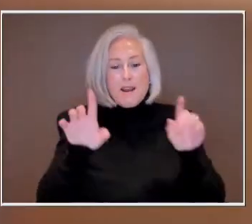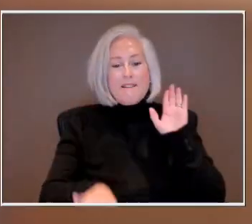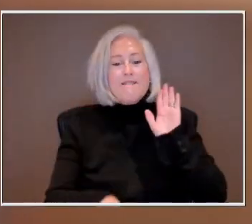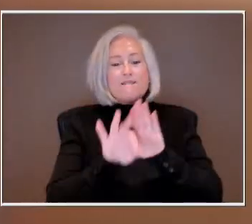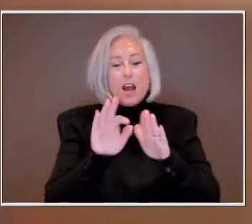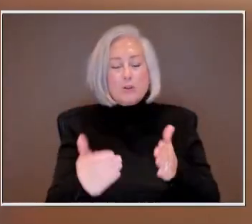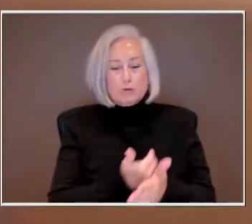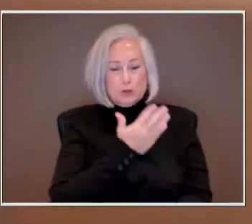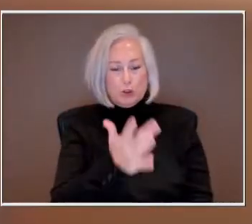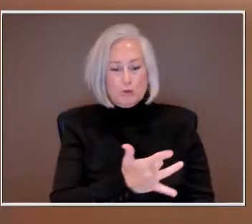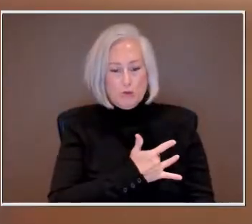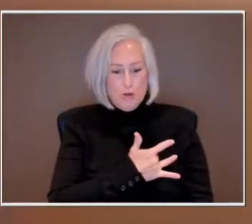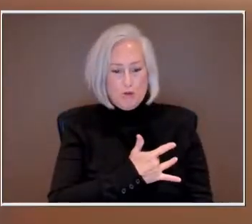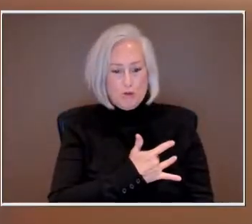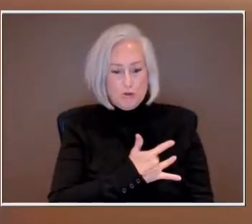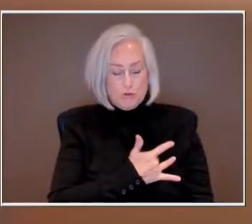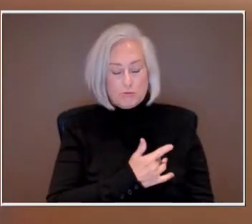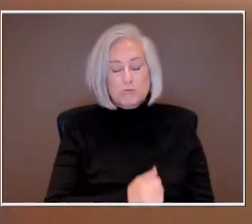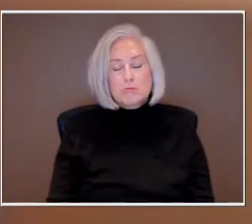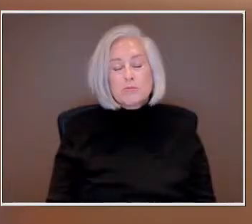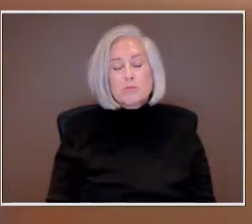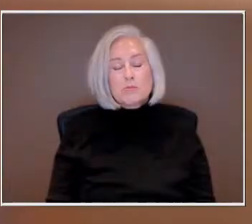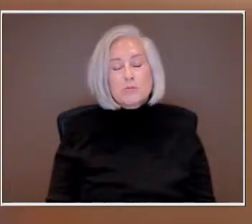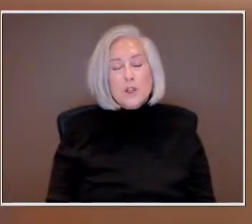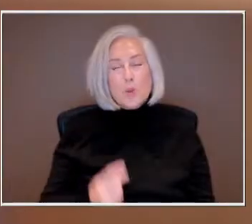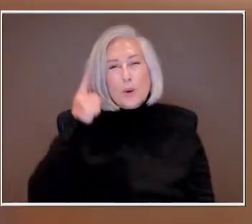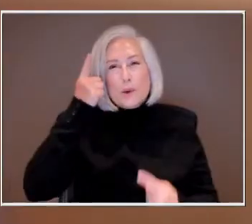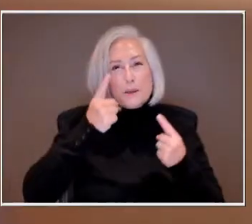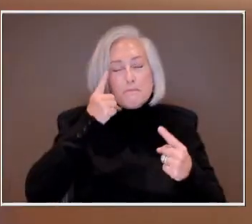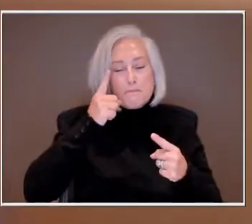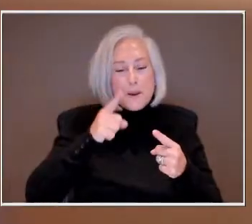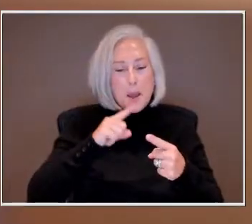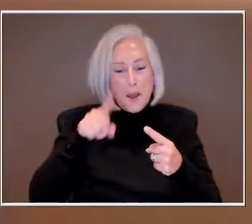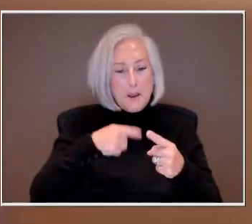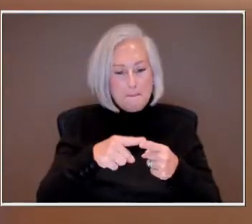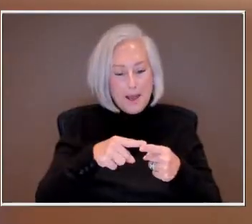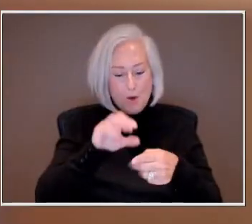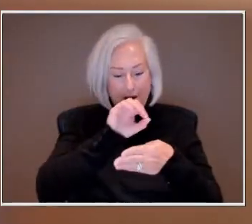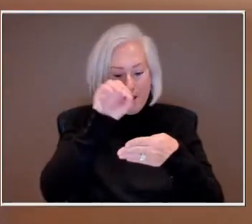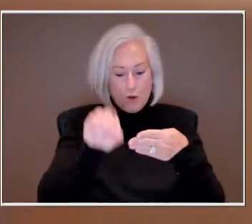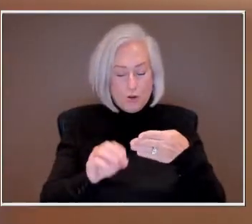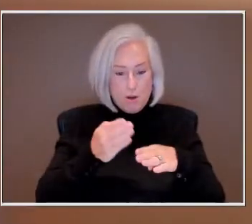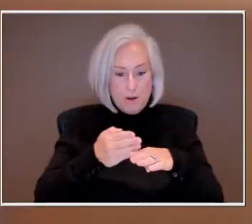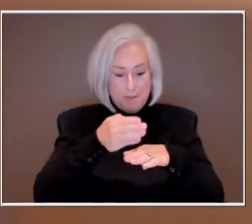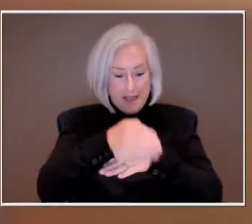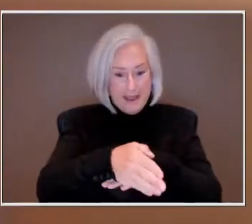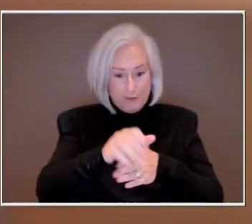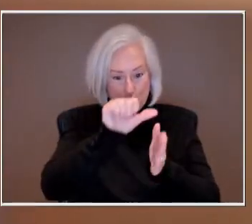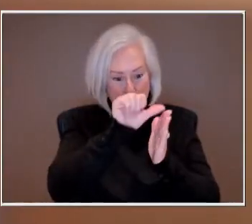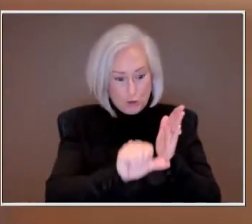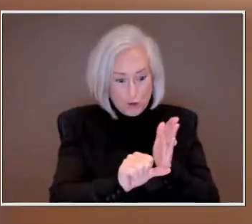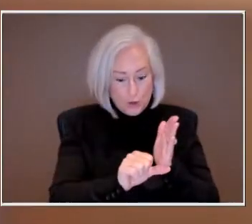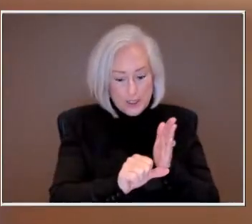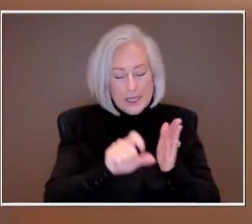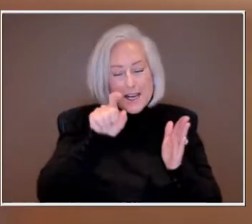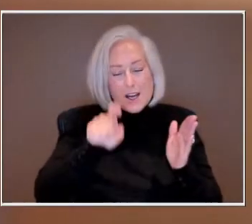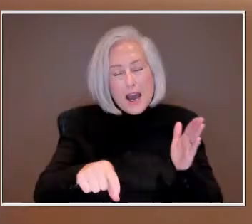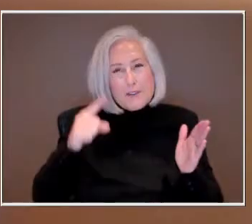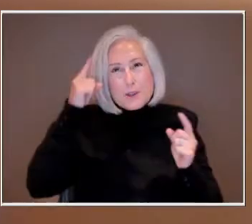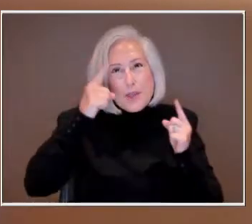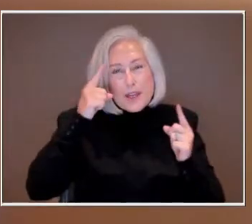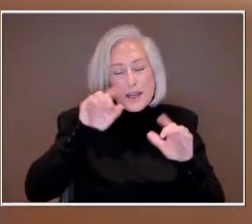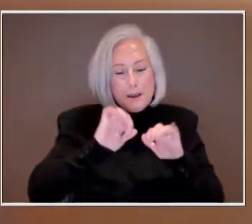about, the outcomes after surgery, I think one of the big things is how healthy is the body. And I think that's one of the big advantages